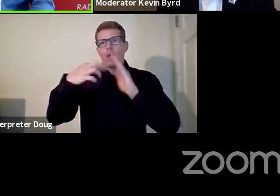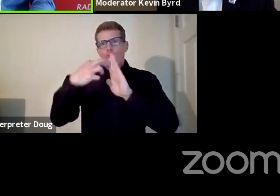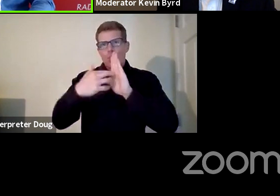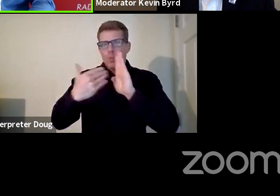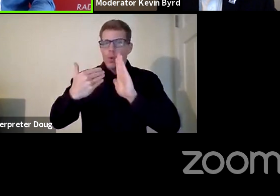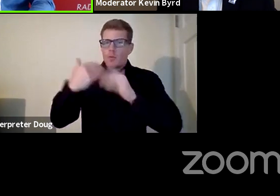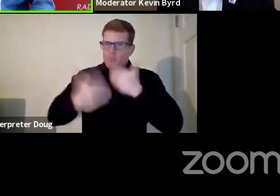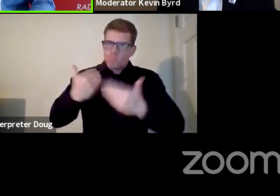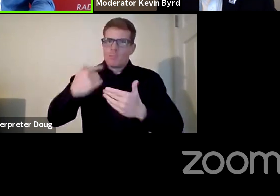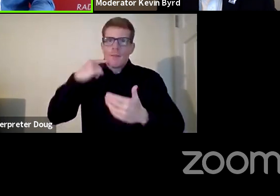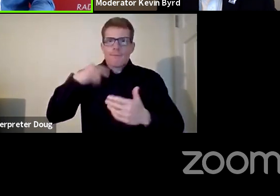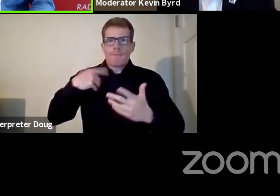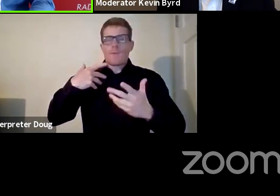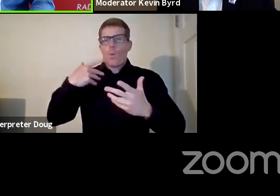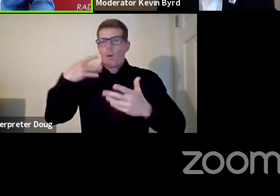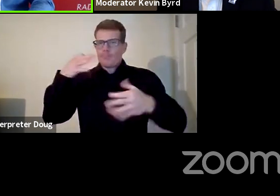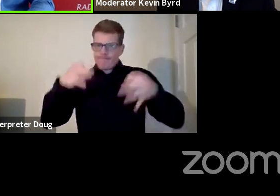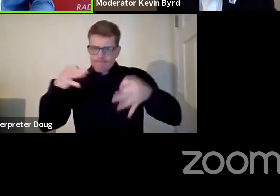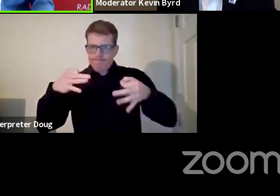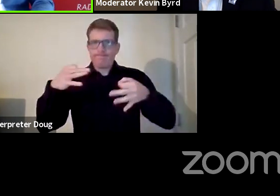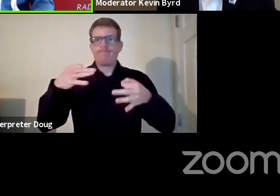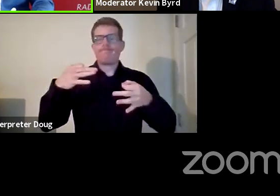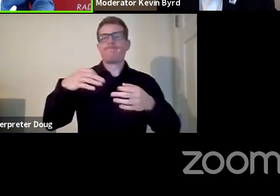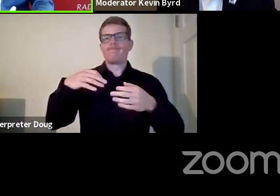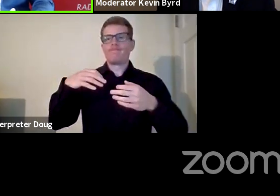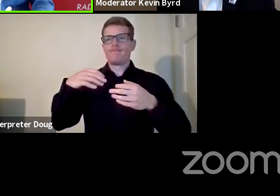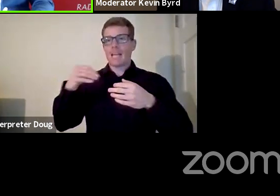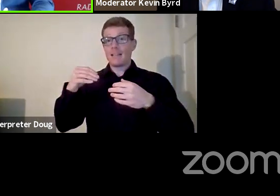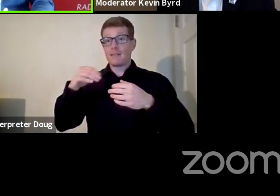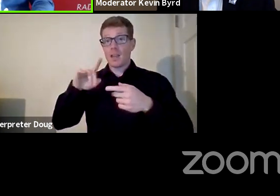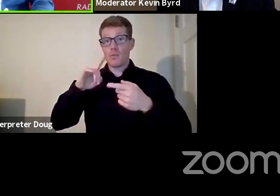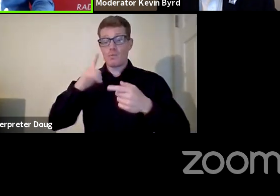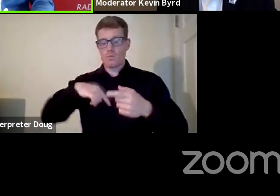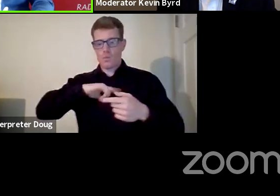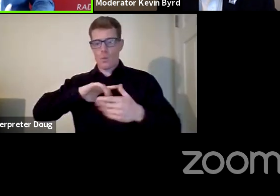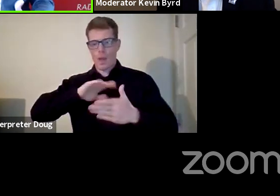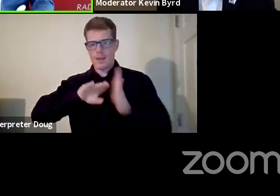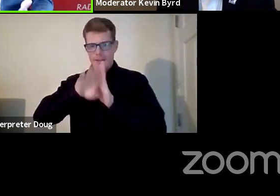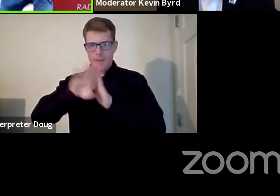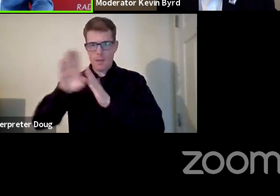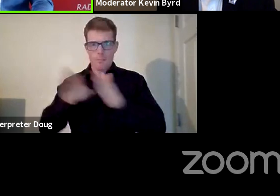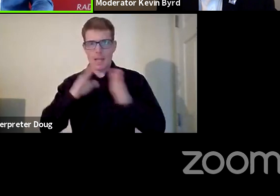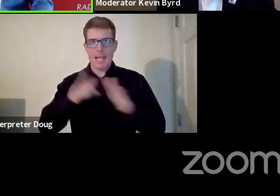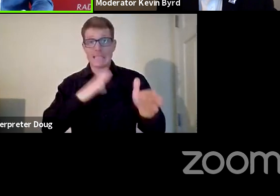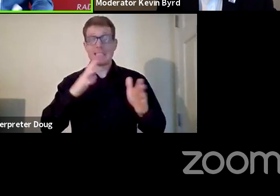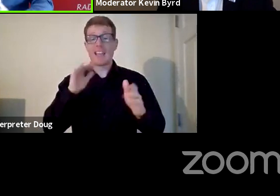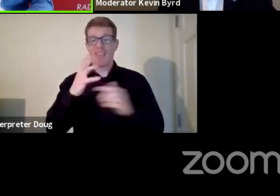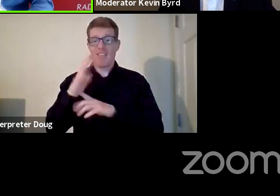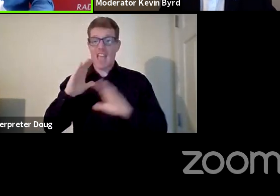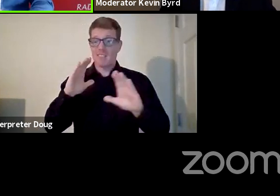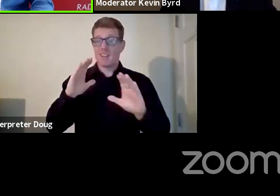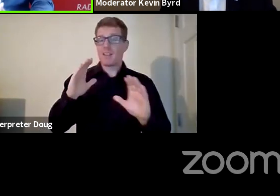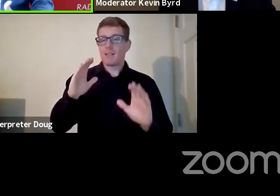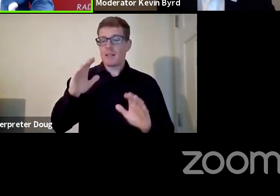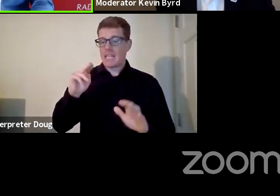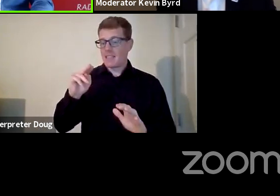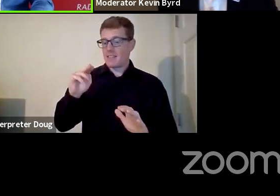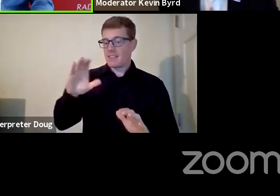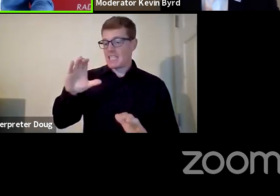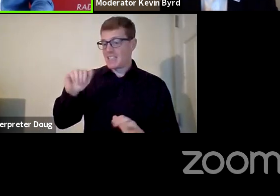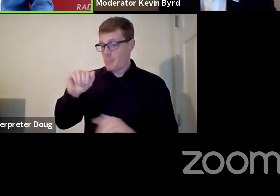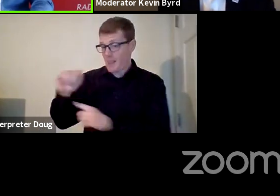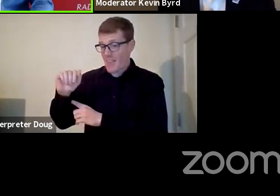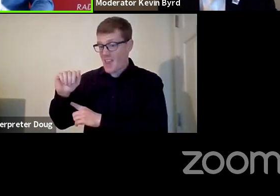plans. I would tell you that the conferences are really taking a really significant leadership role and working